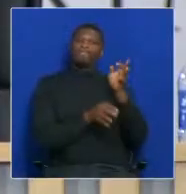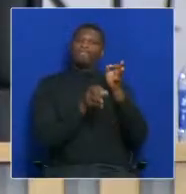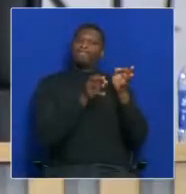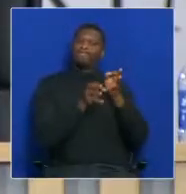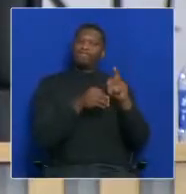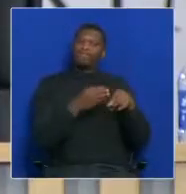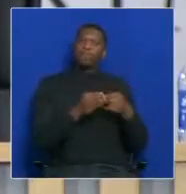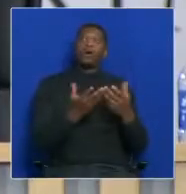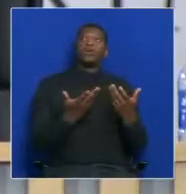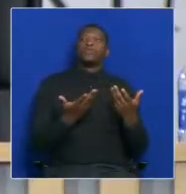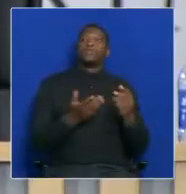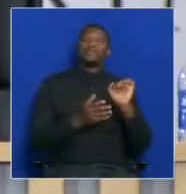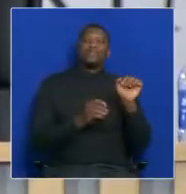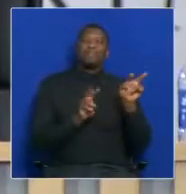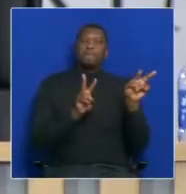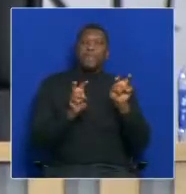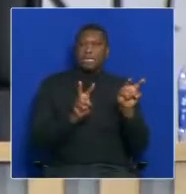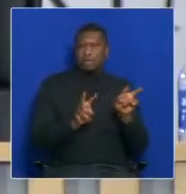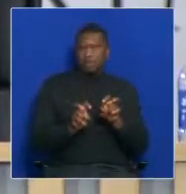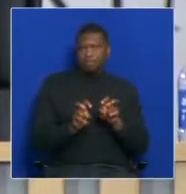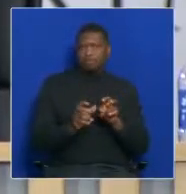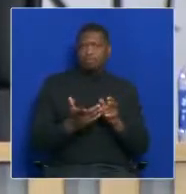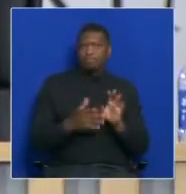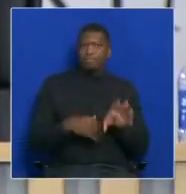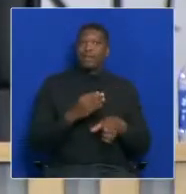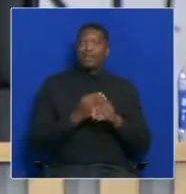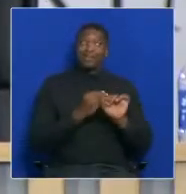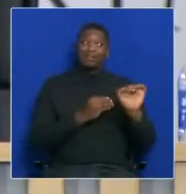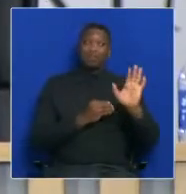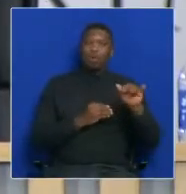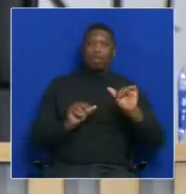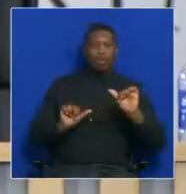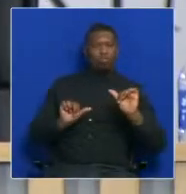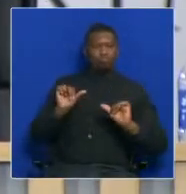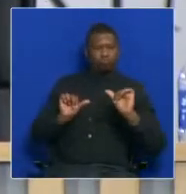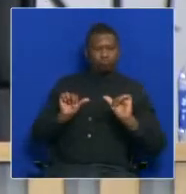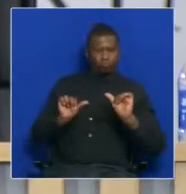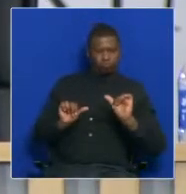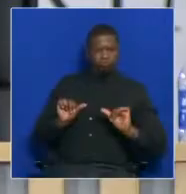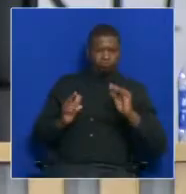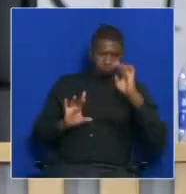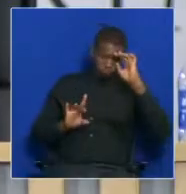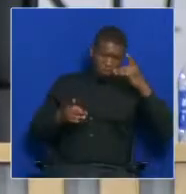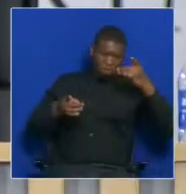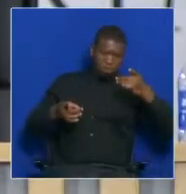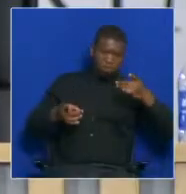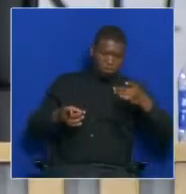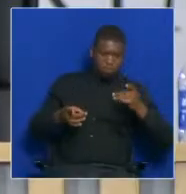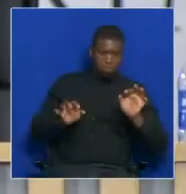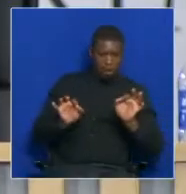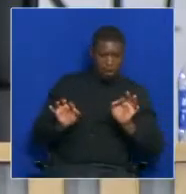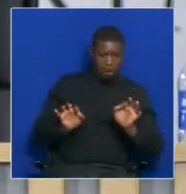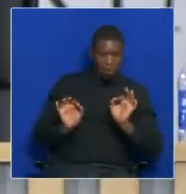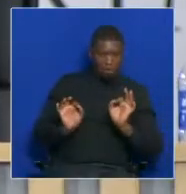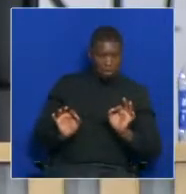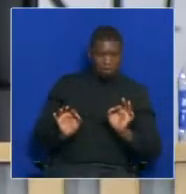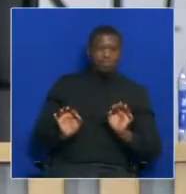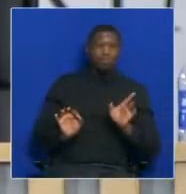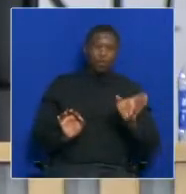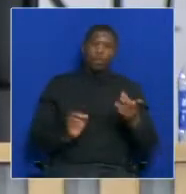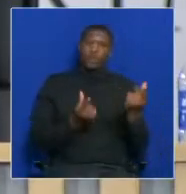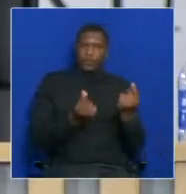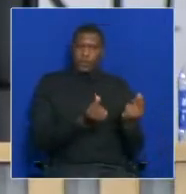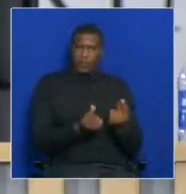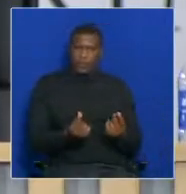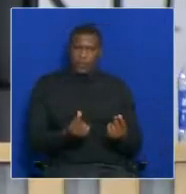that matter, and to assess if their decision to enroll is